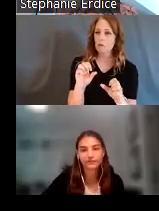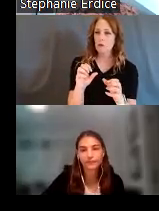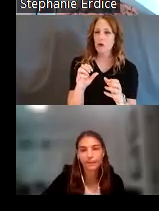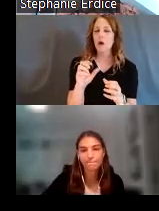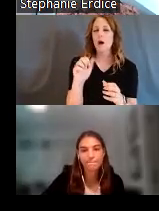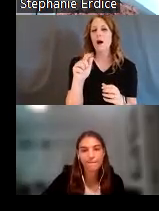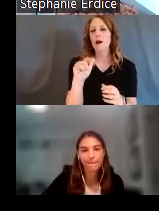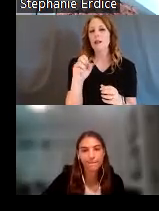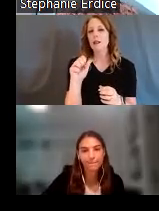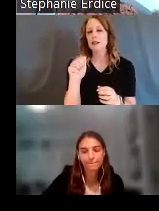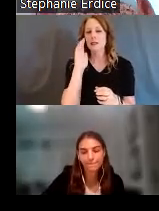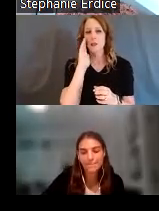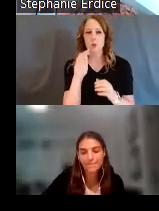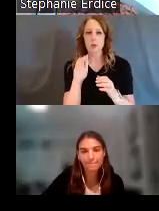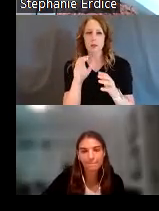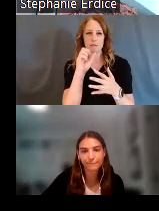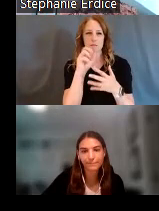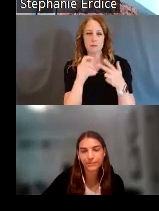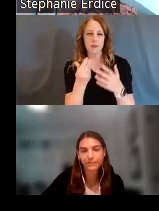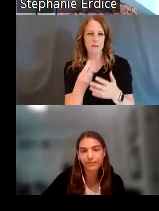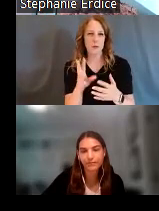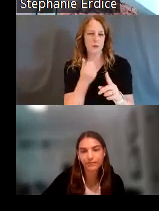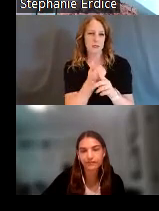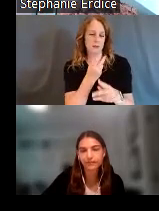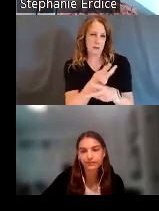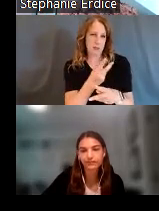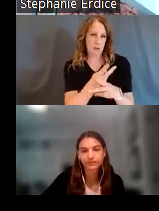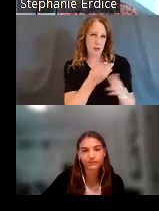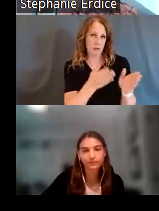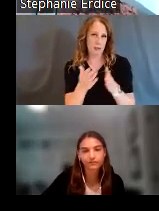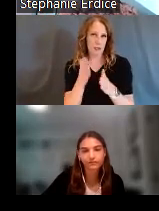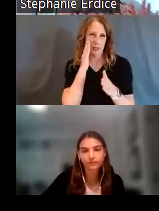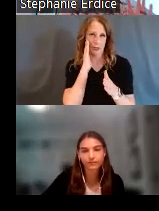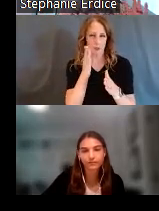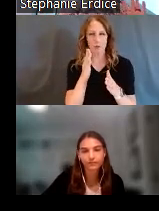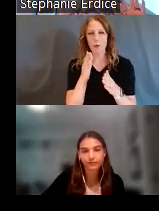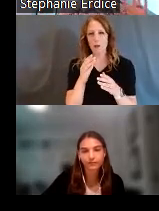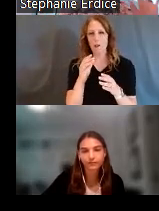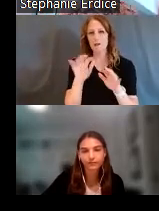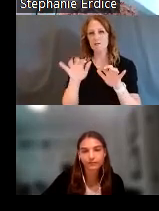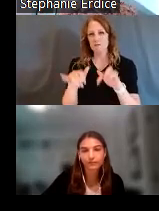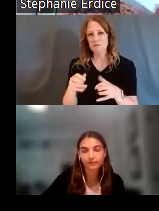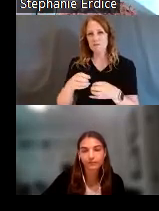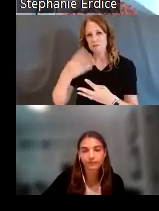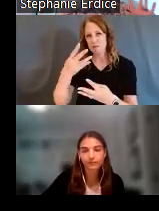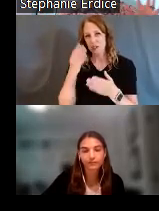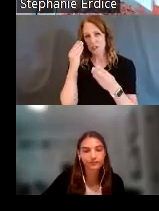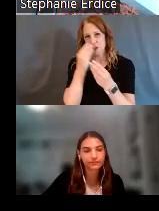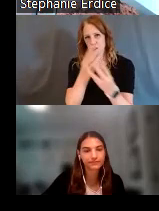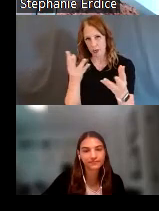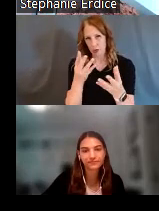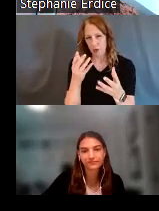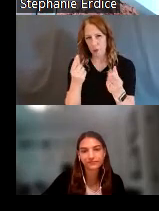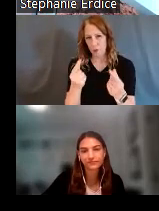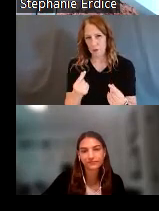couple of self-care strategies, and then we're going to share a lot about what we do for our own self-care. So share again